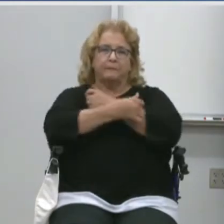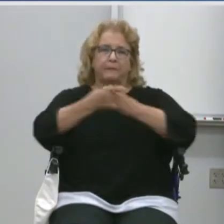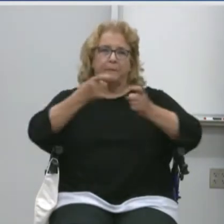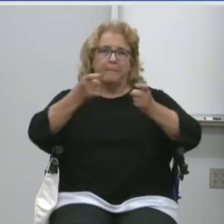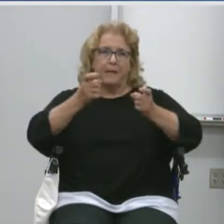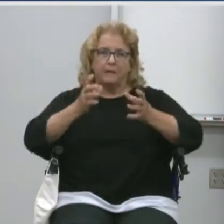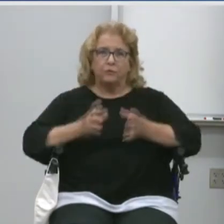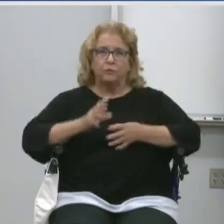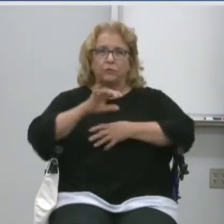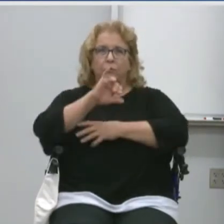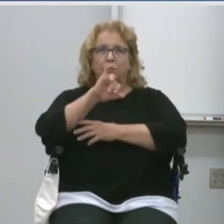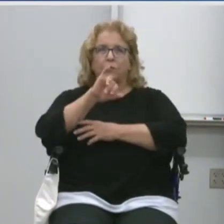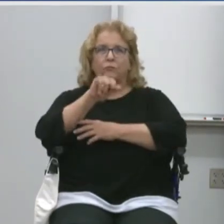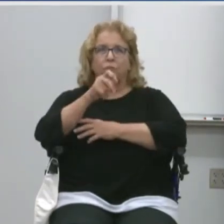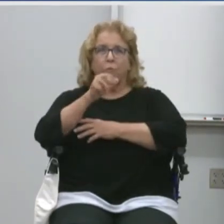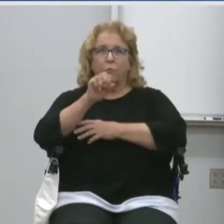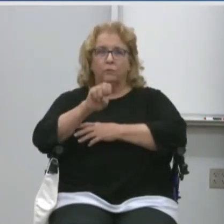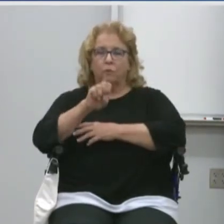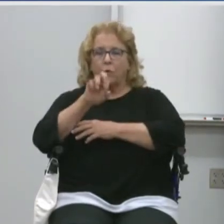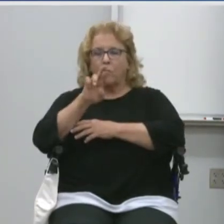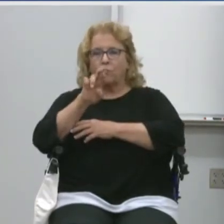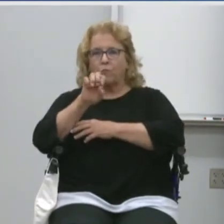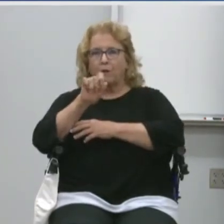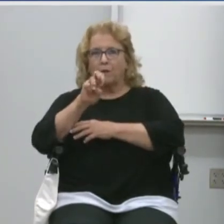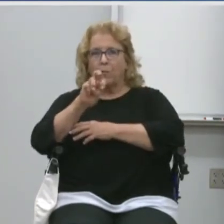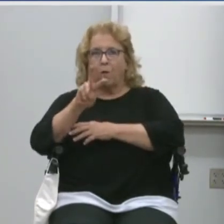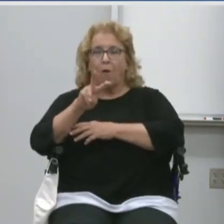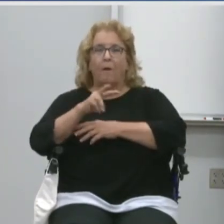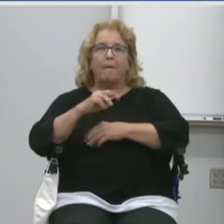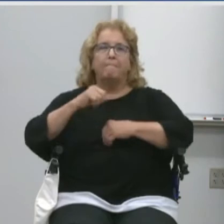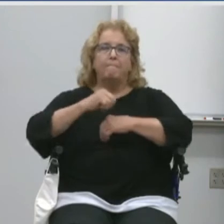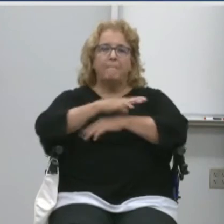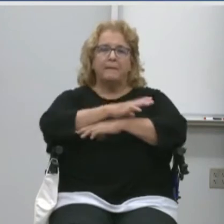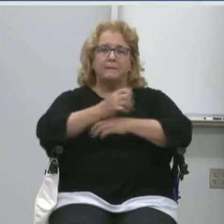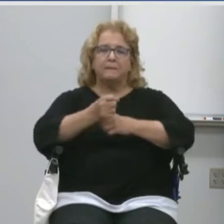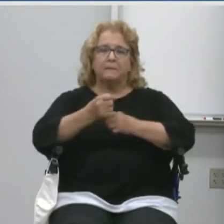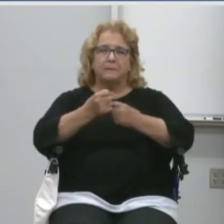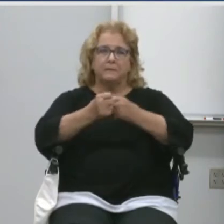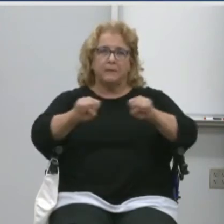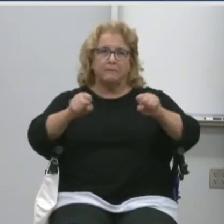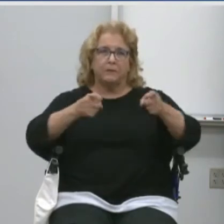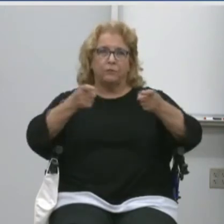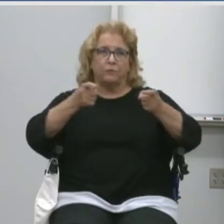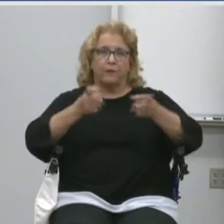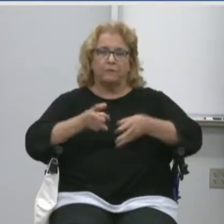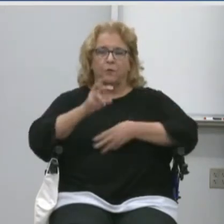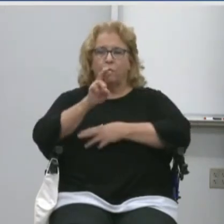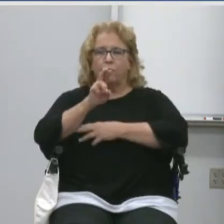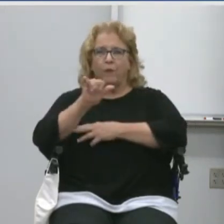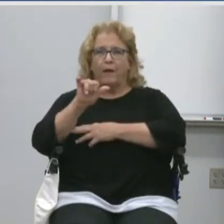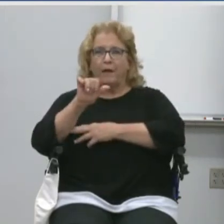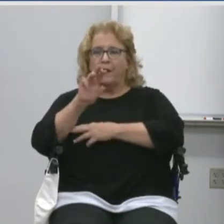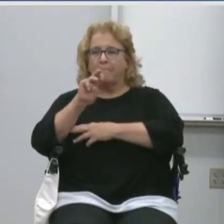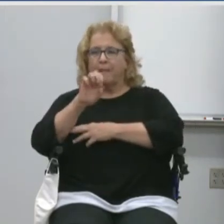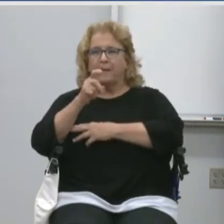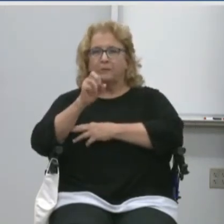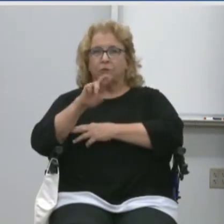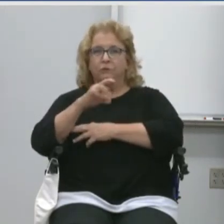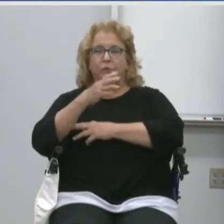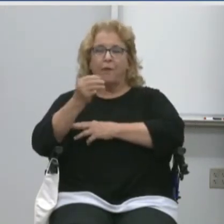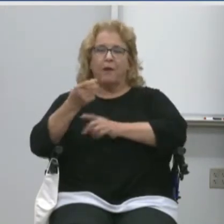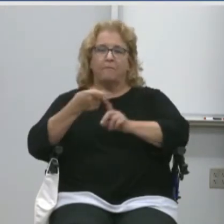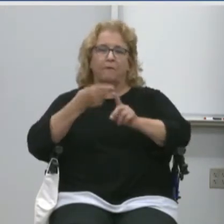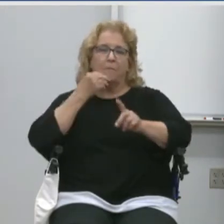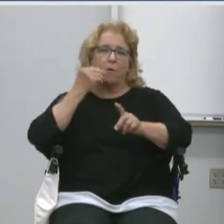Emergency Management Director Jim Judge, Beach Safety Director Ray Manchester, and joining us virtually is